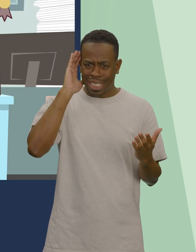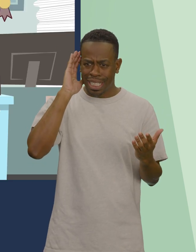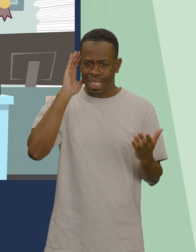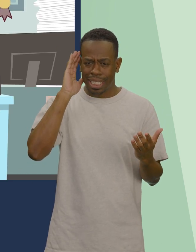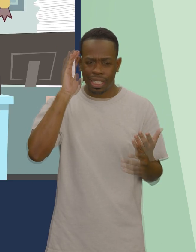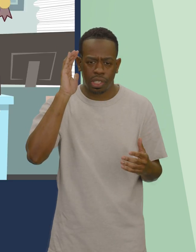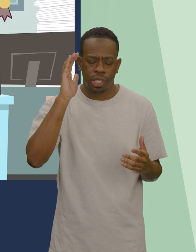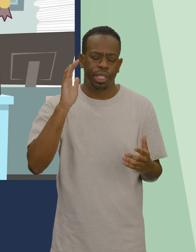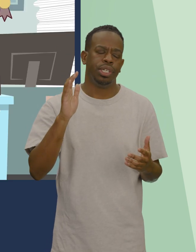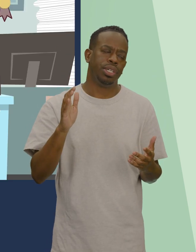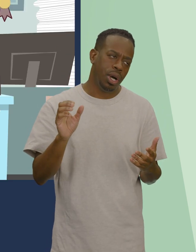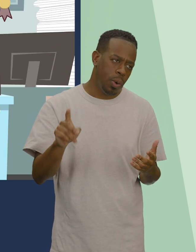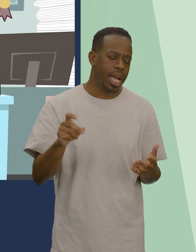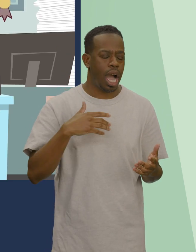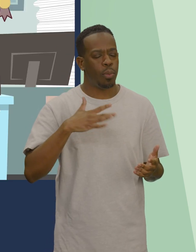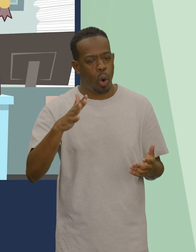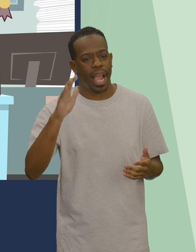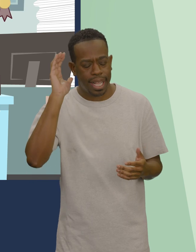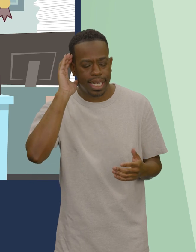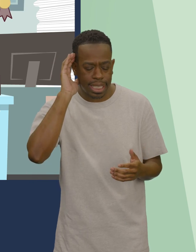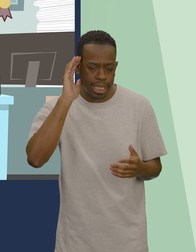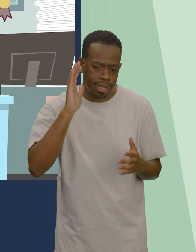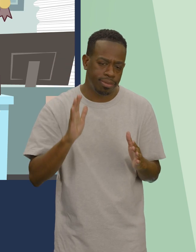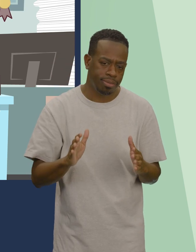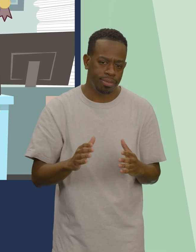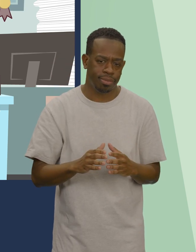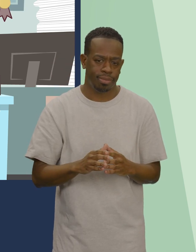listener. Well, I'm an okay listener.